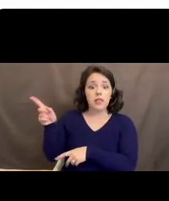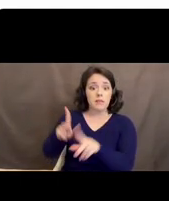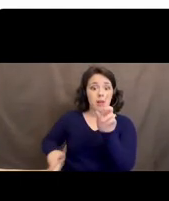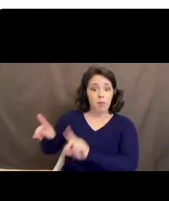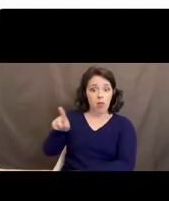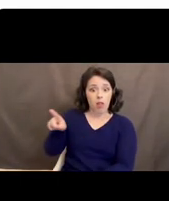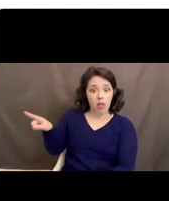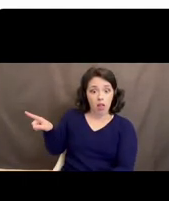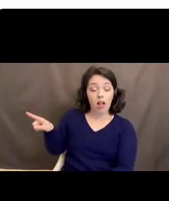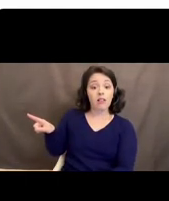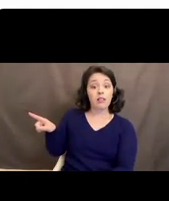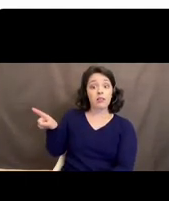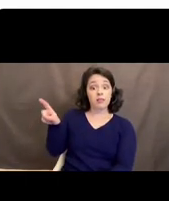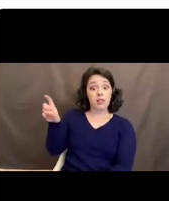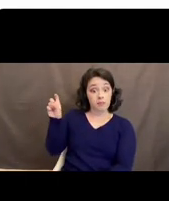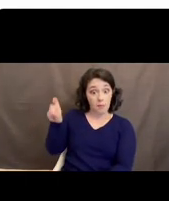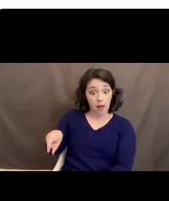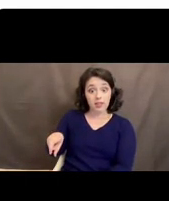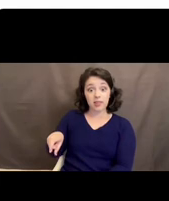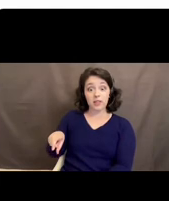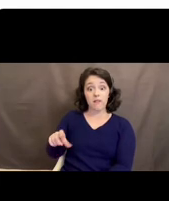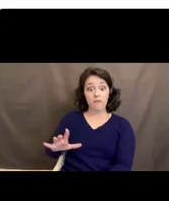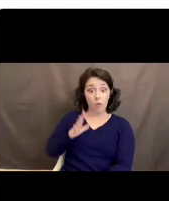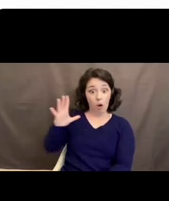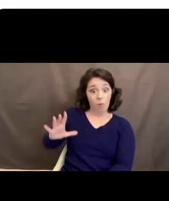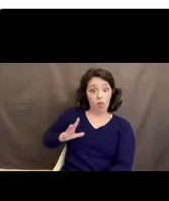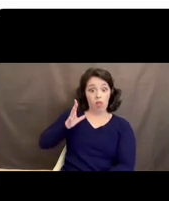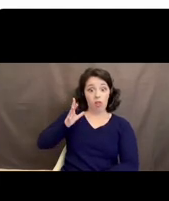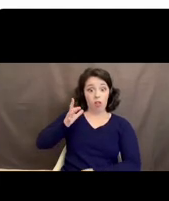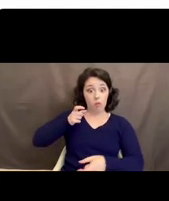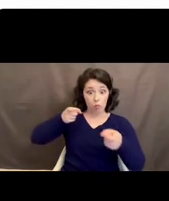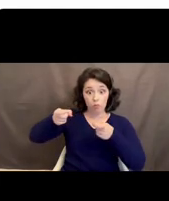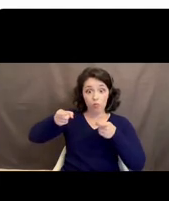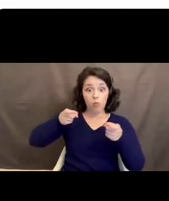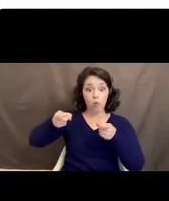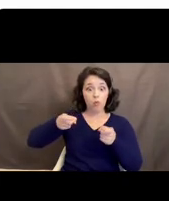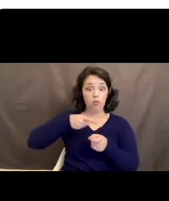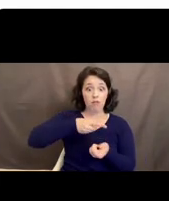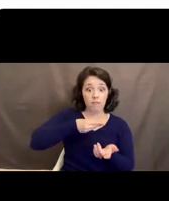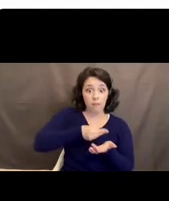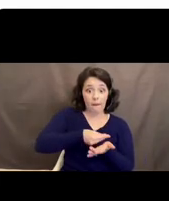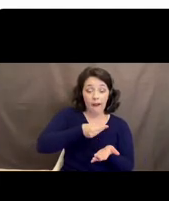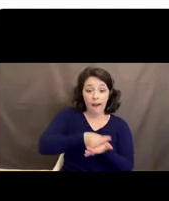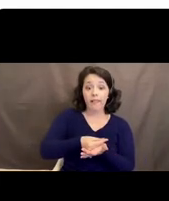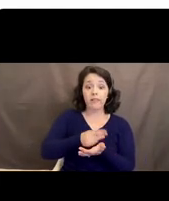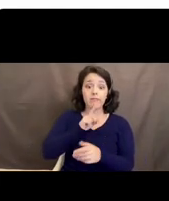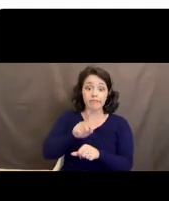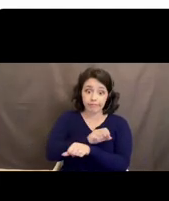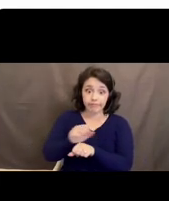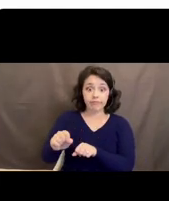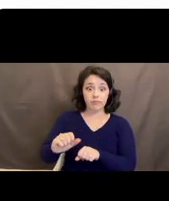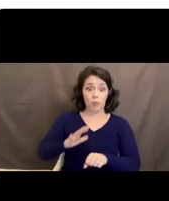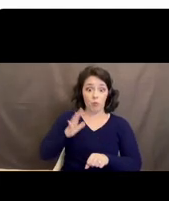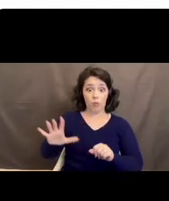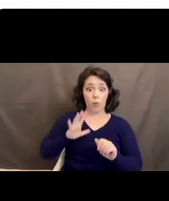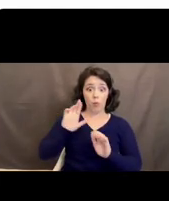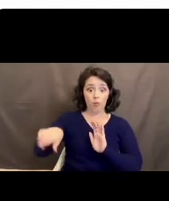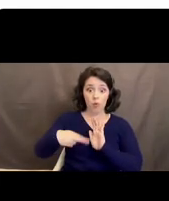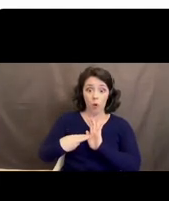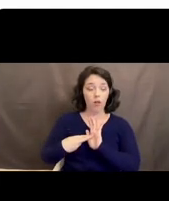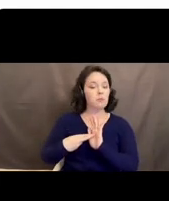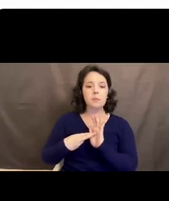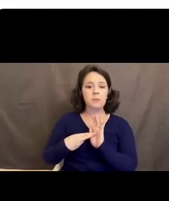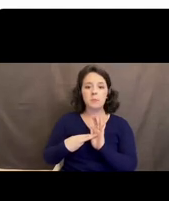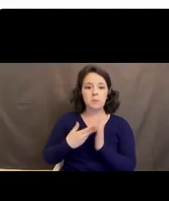of, they do not have to have a formal role in the ABLE account. They do not have to be